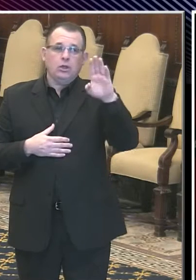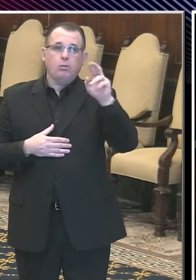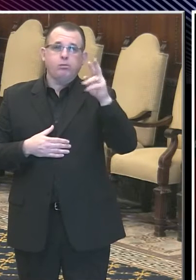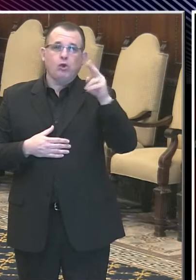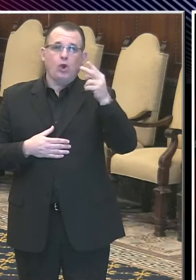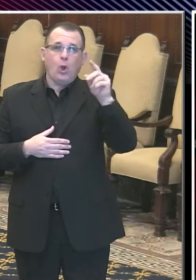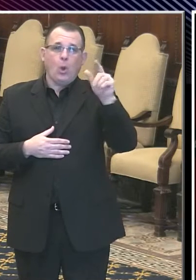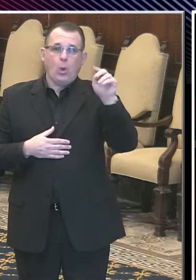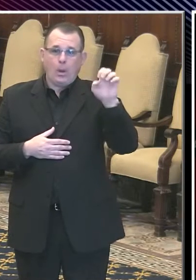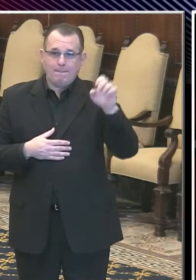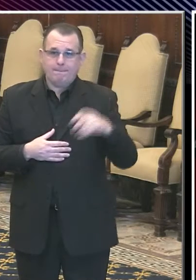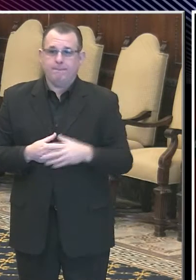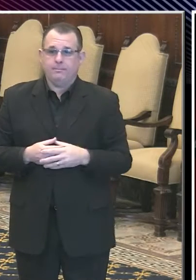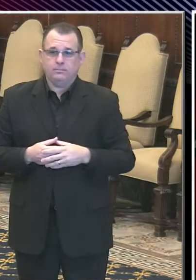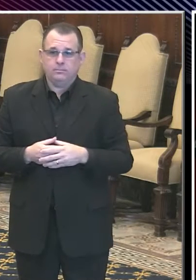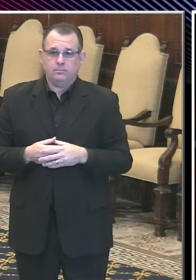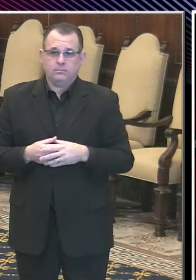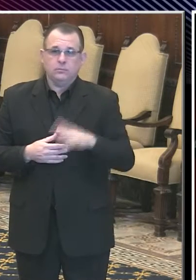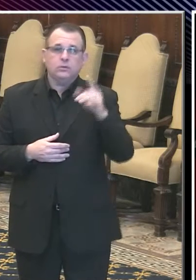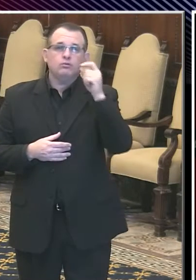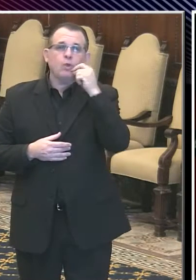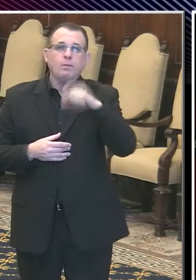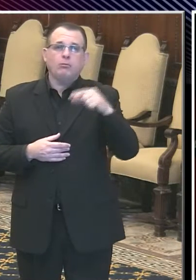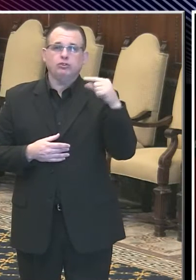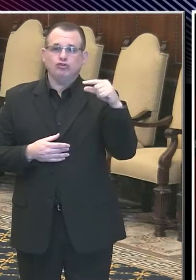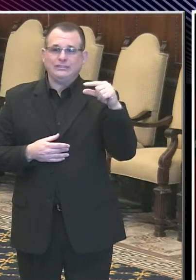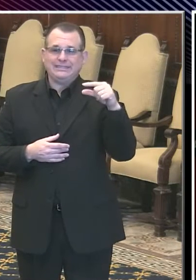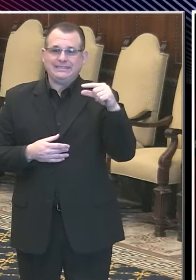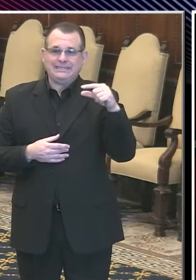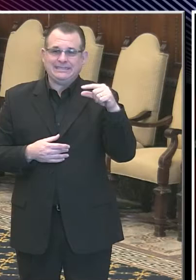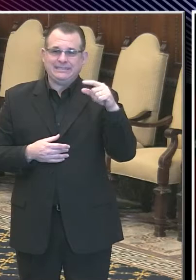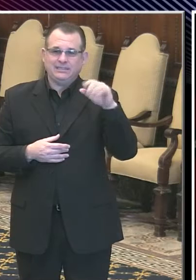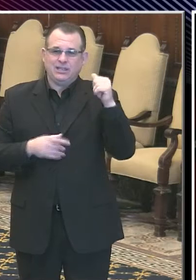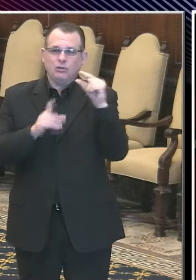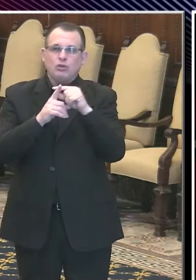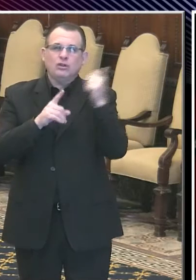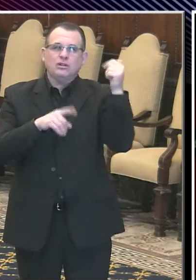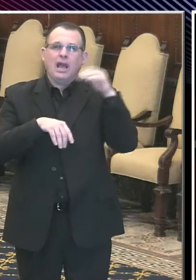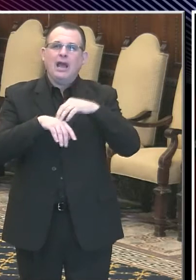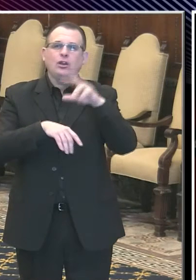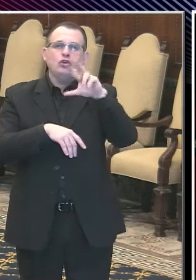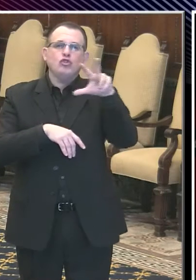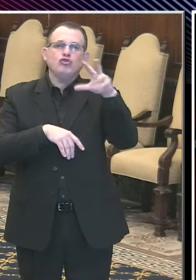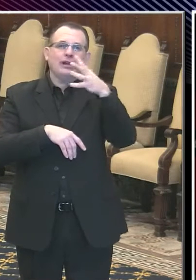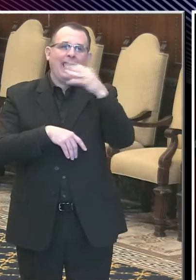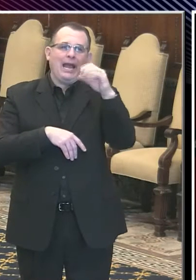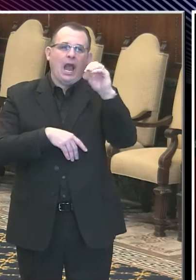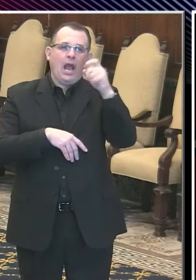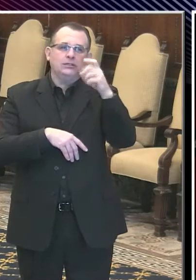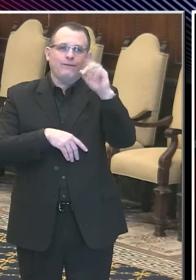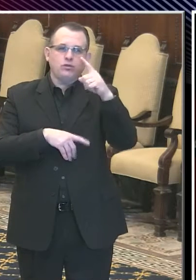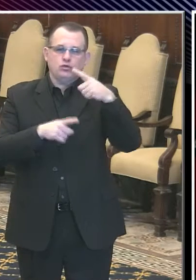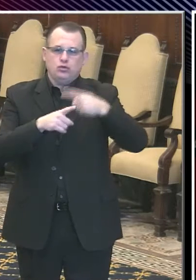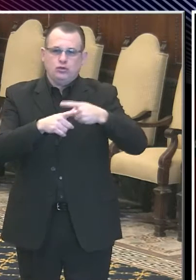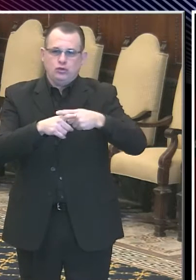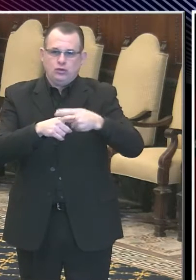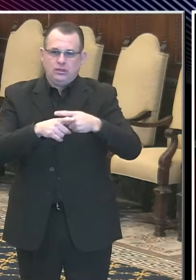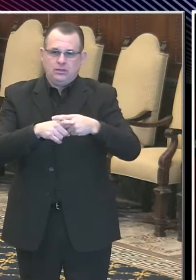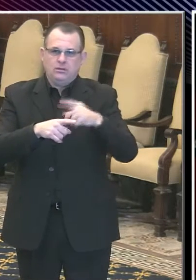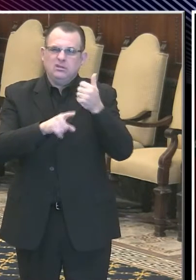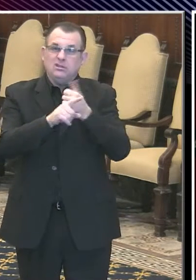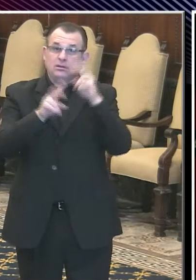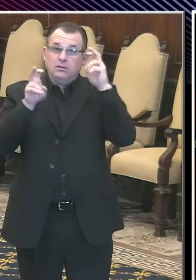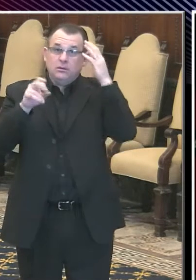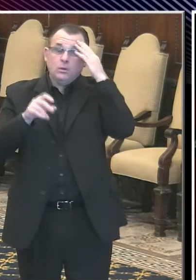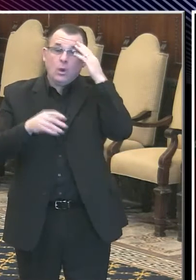Driving Range, also known as 33rd and Oxford Driving Range. To ensure safe conditions, golfers will be required to register in advance, arrive at